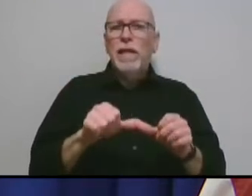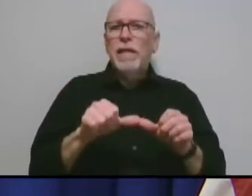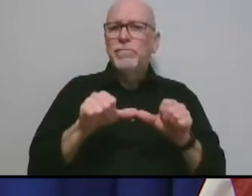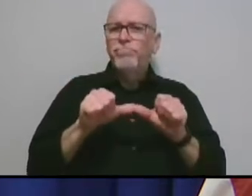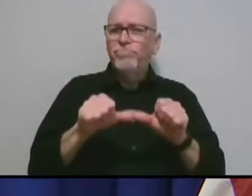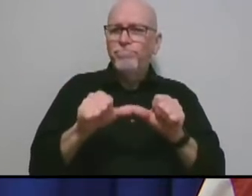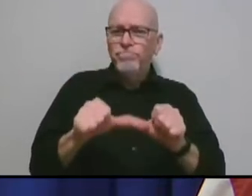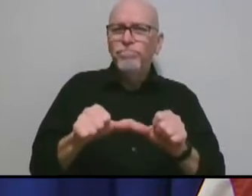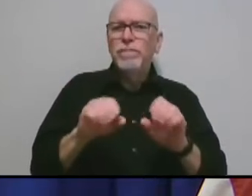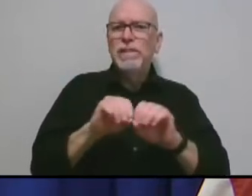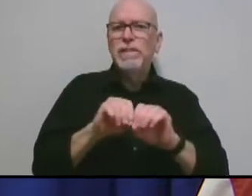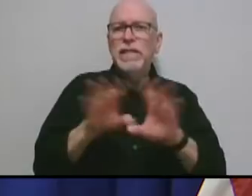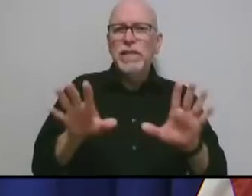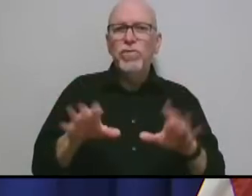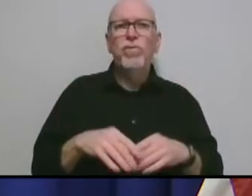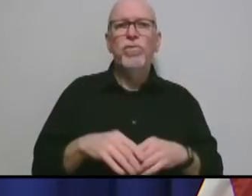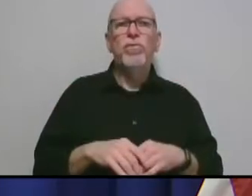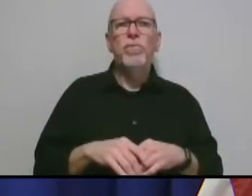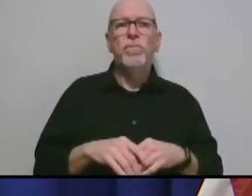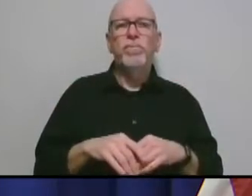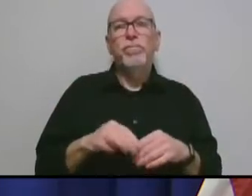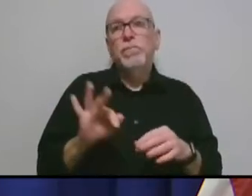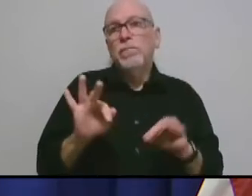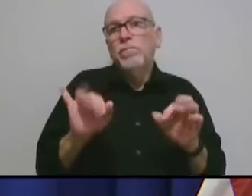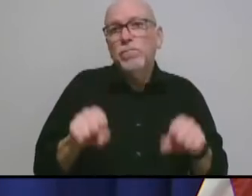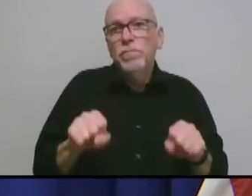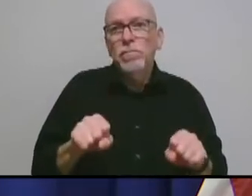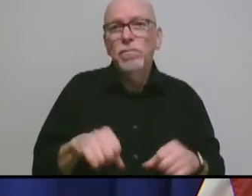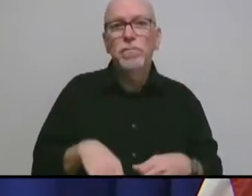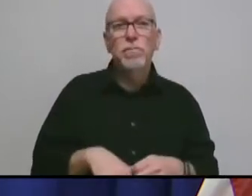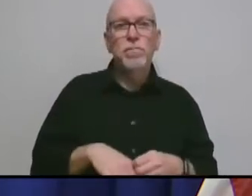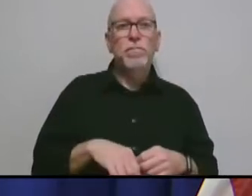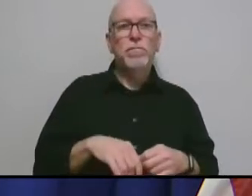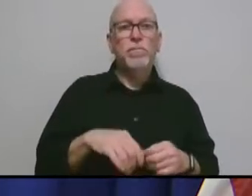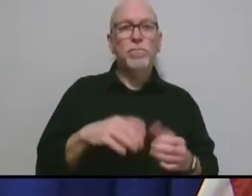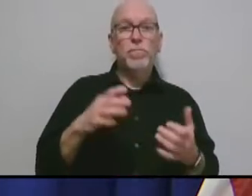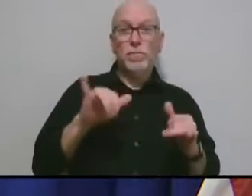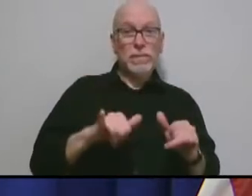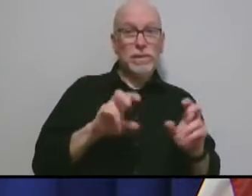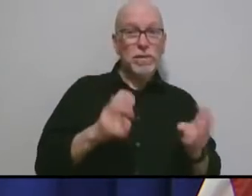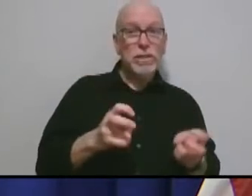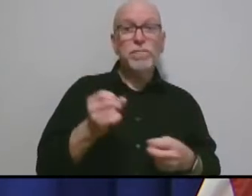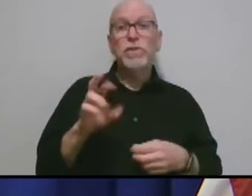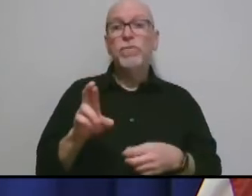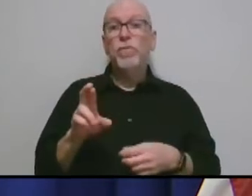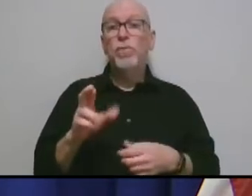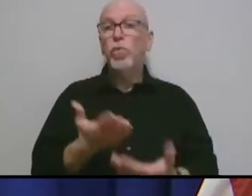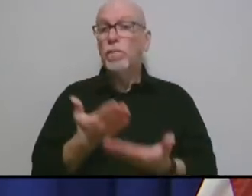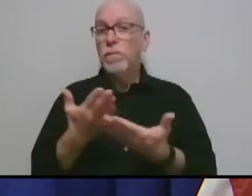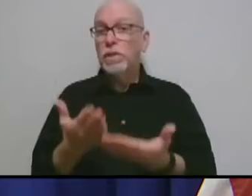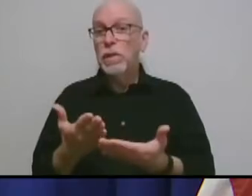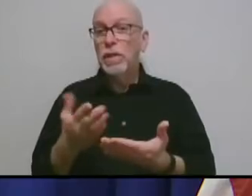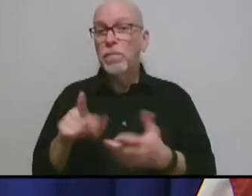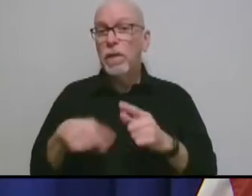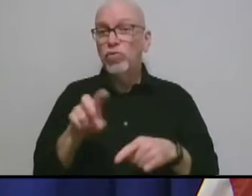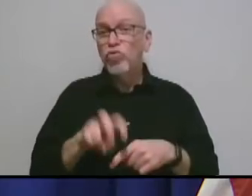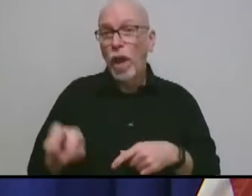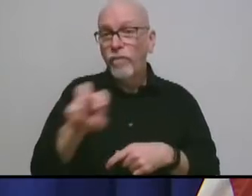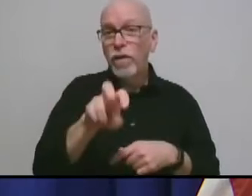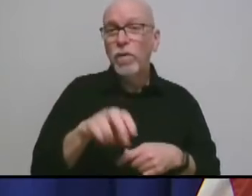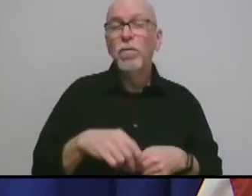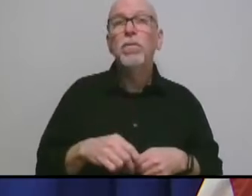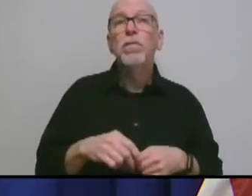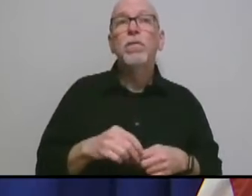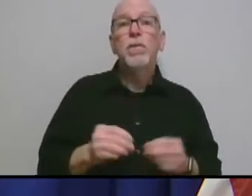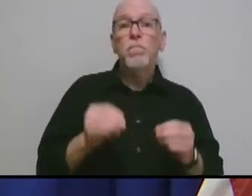and clear as we can. So whether it's on this topic or recommendations on travel, I mean, the more people